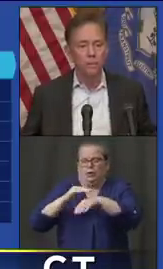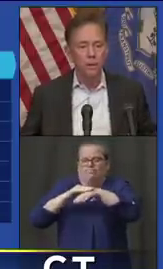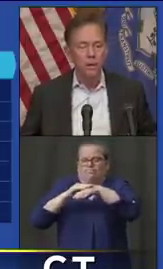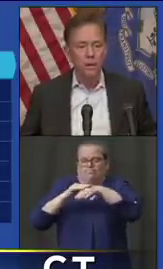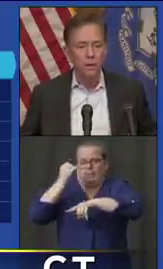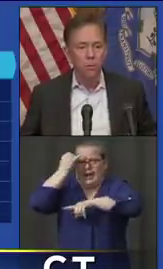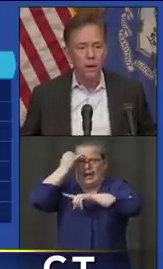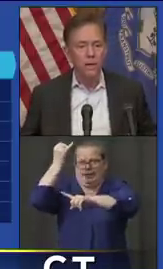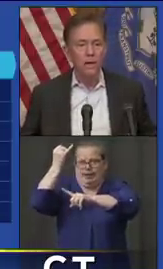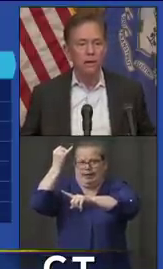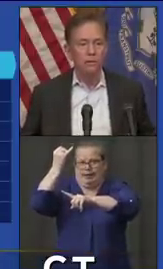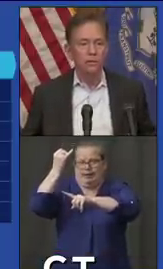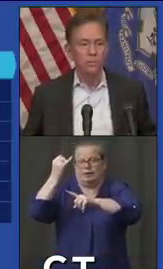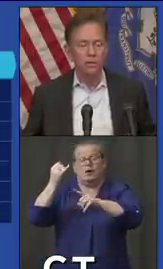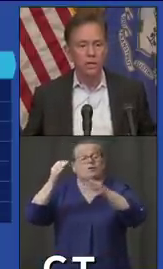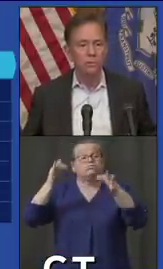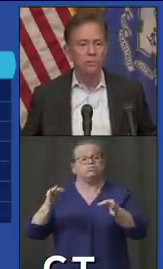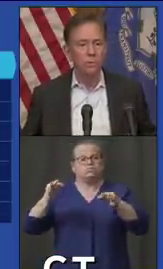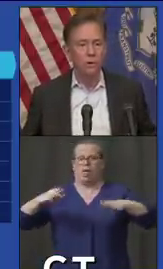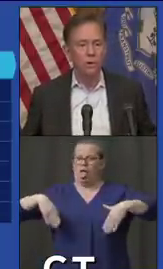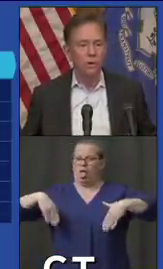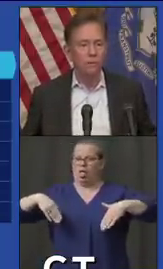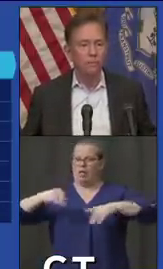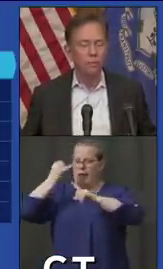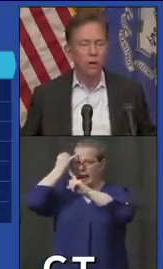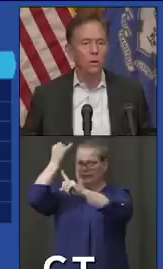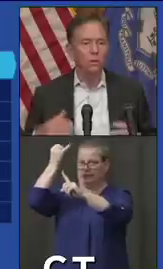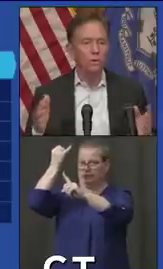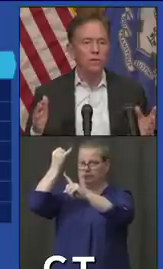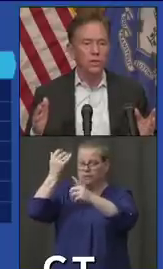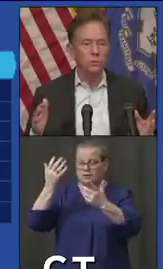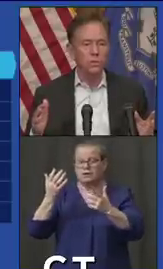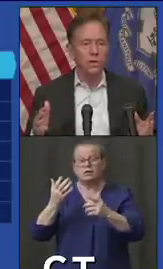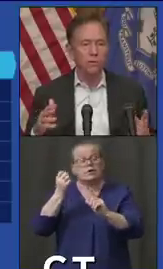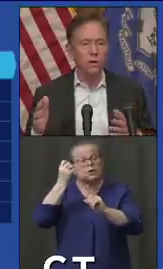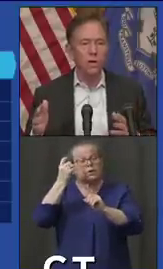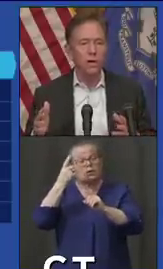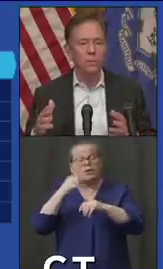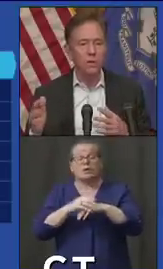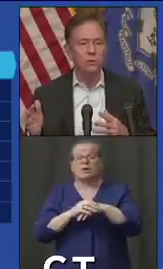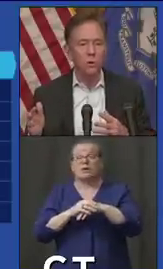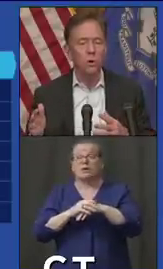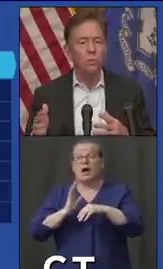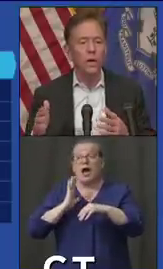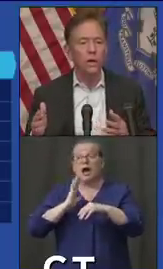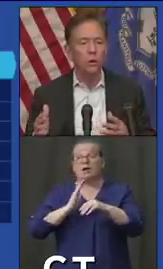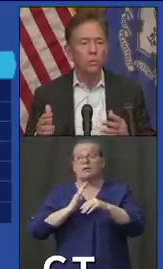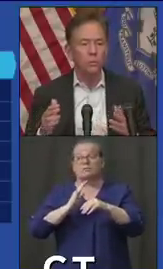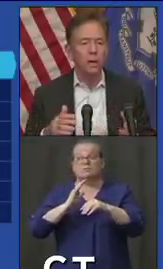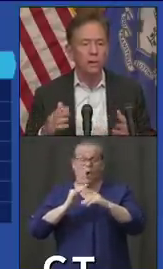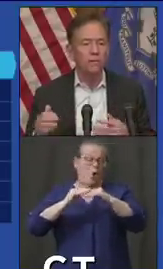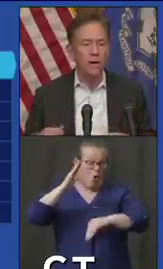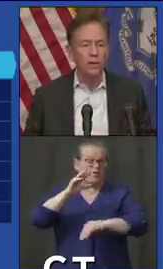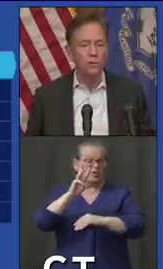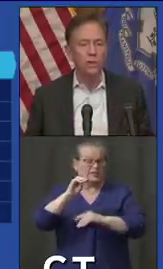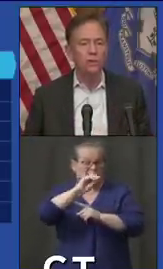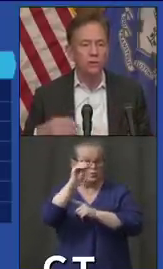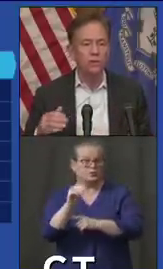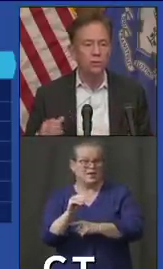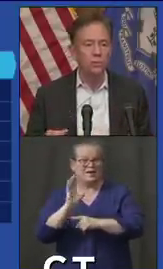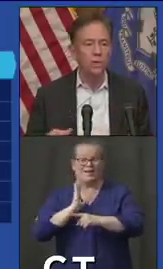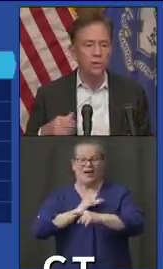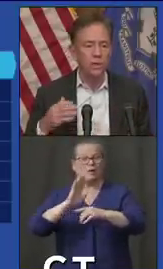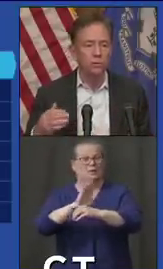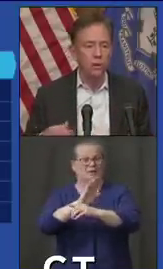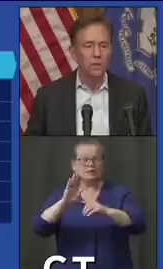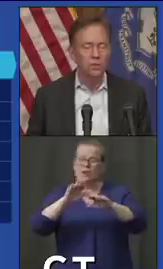when. Right now, as we said before, well over 60% of our economy is already open: manufacturing,